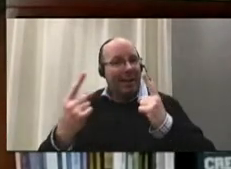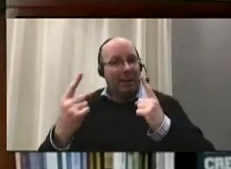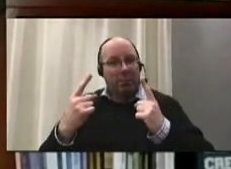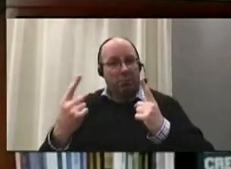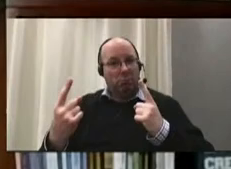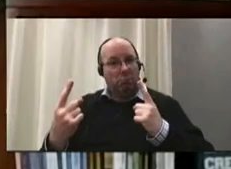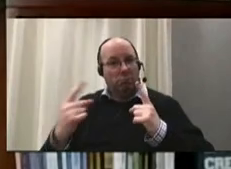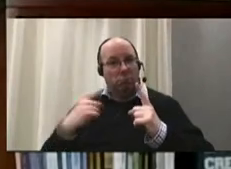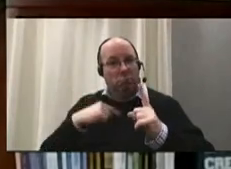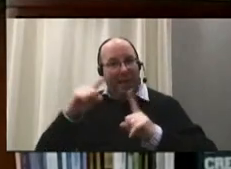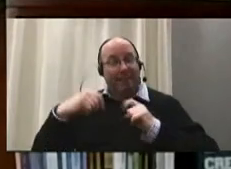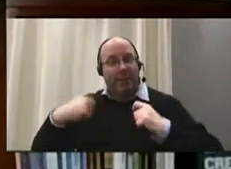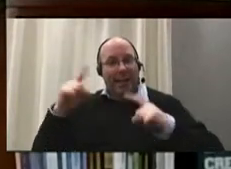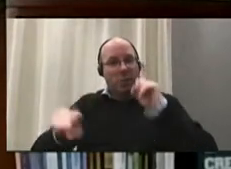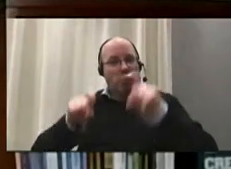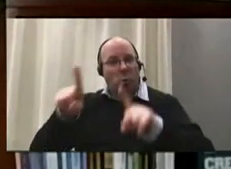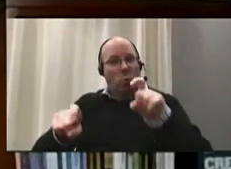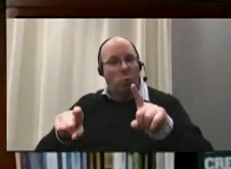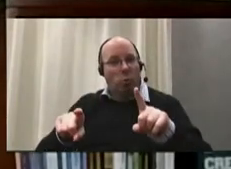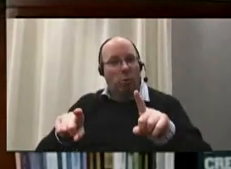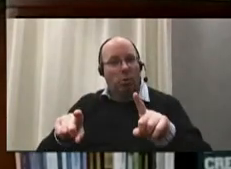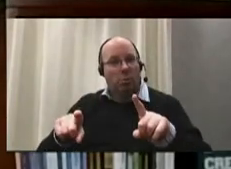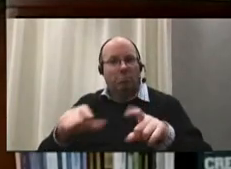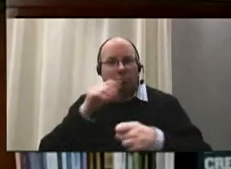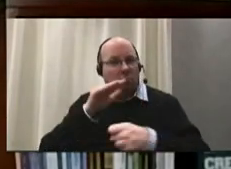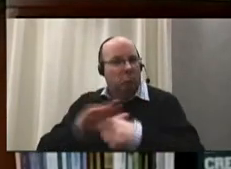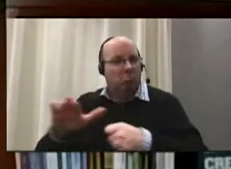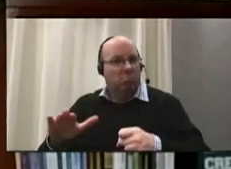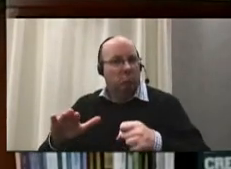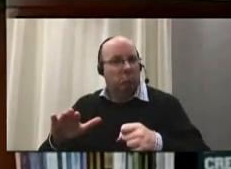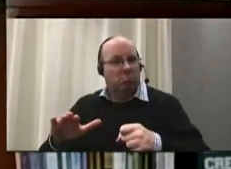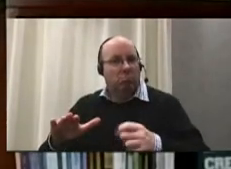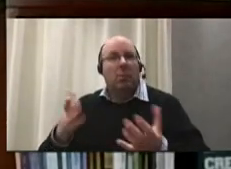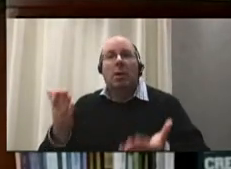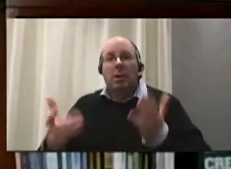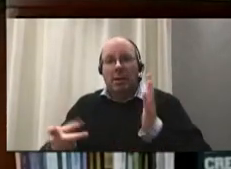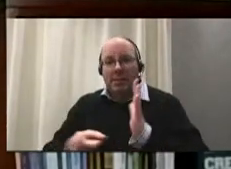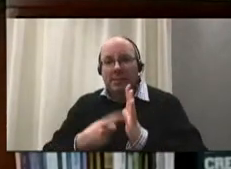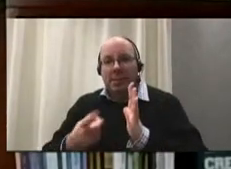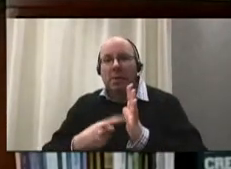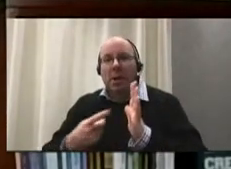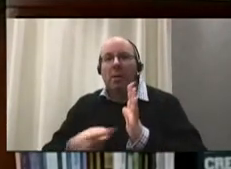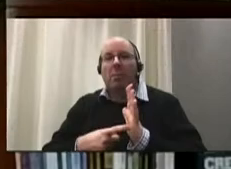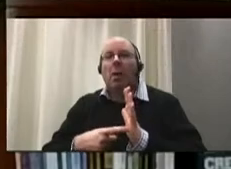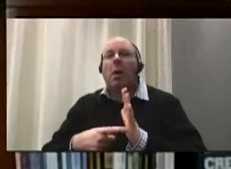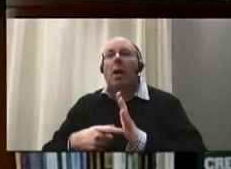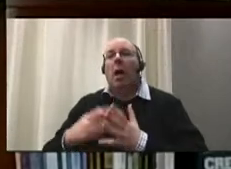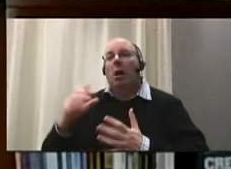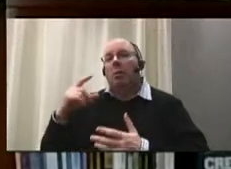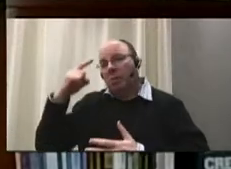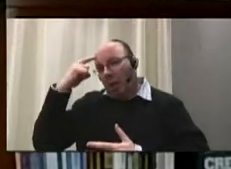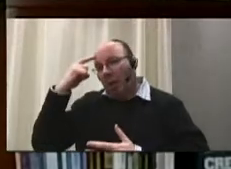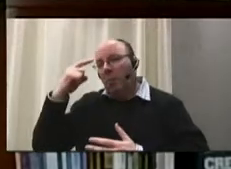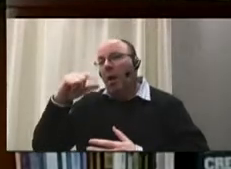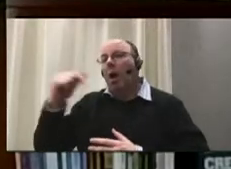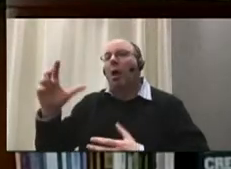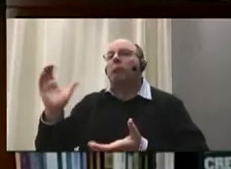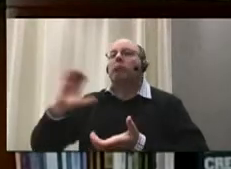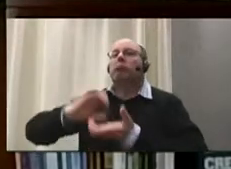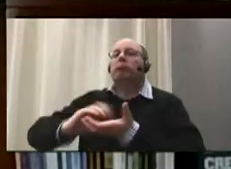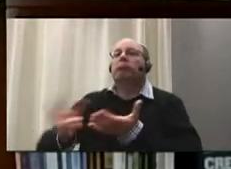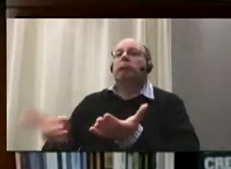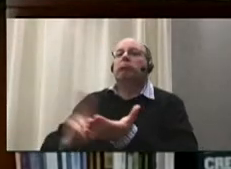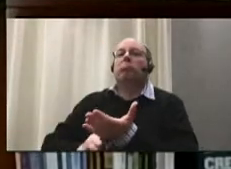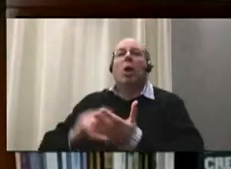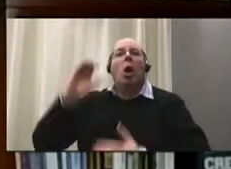my leadership positions, I may very well entertain a search firm, you know, who have experience in these areas